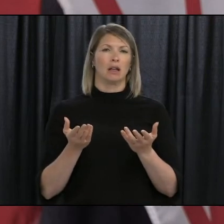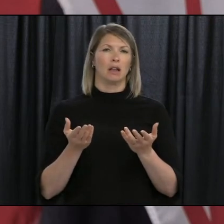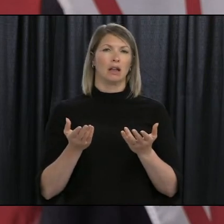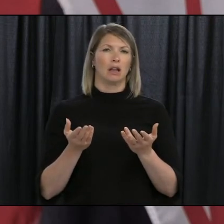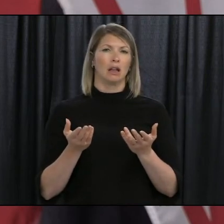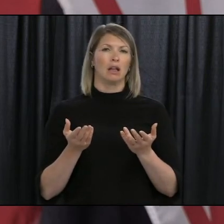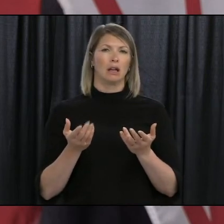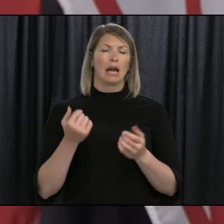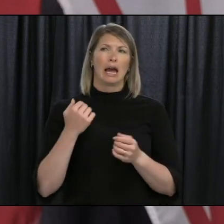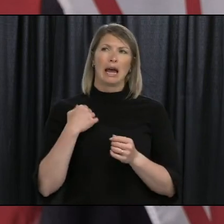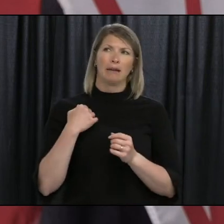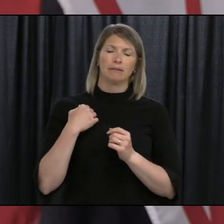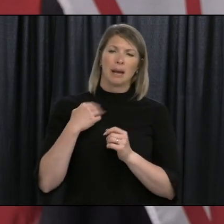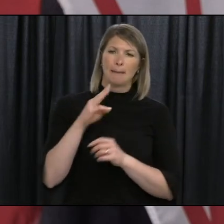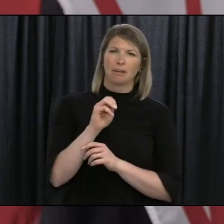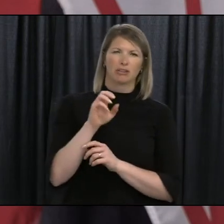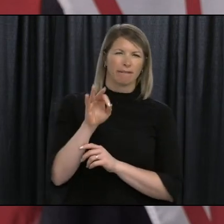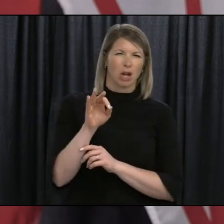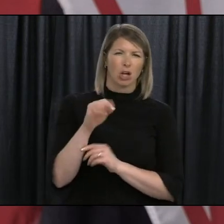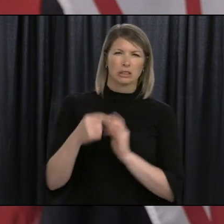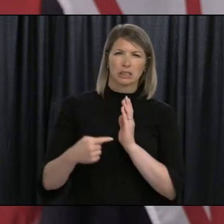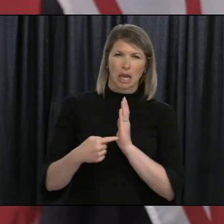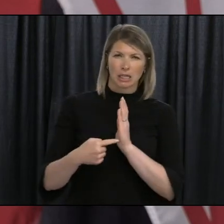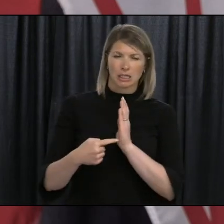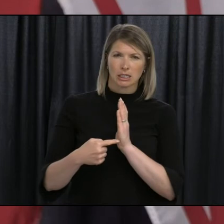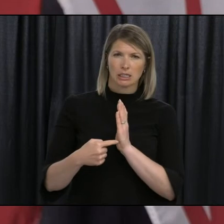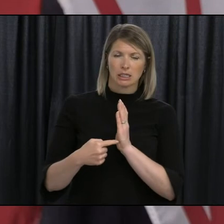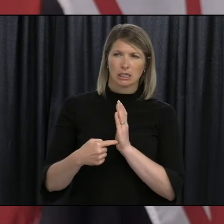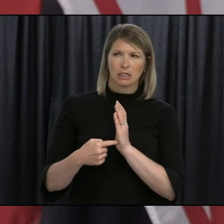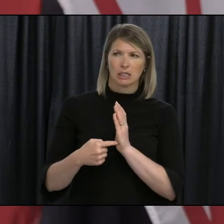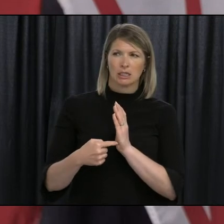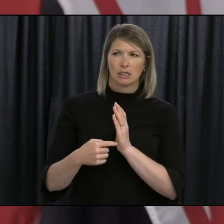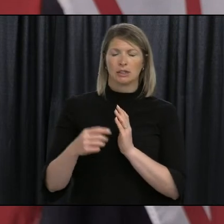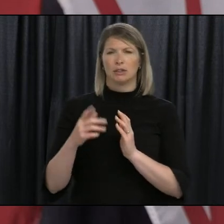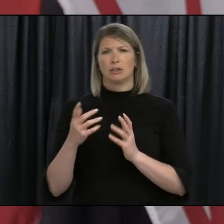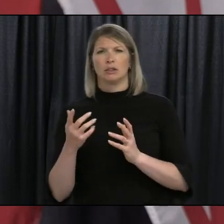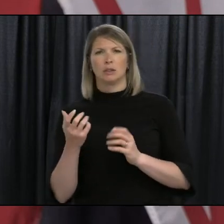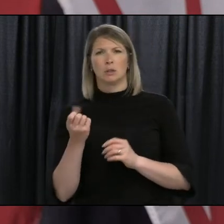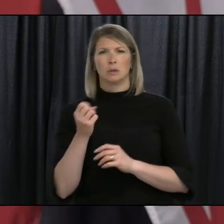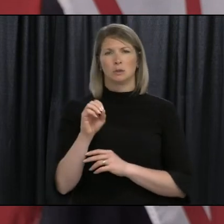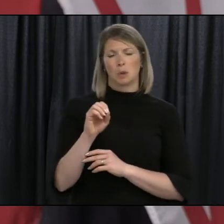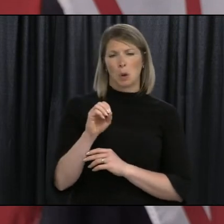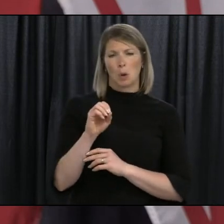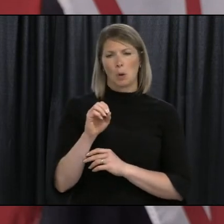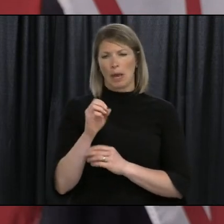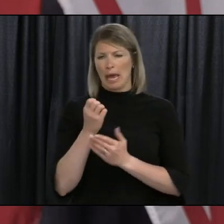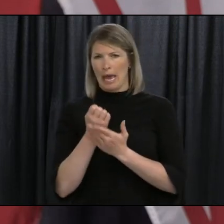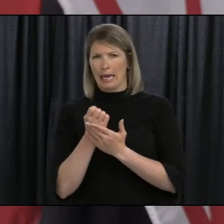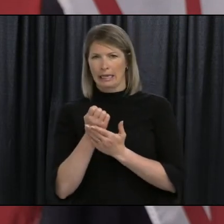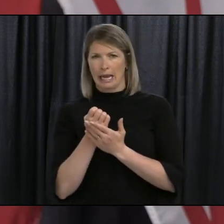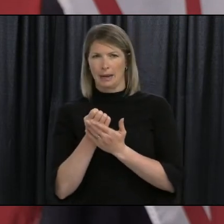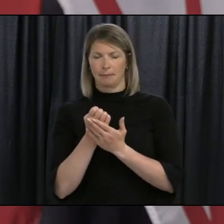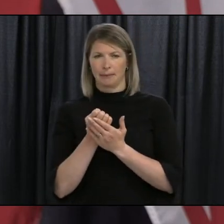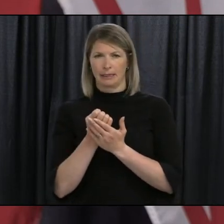the debt posed by Muskrat Falls. So it's a little curious to hear that the economic fallout of Muskrat